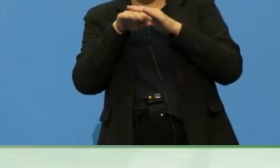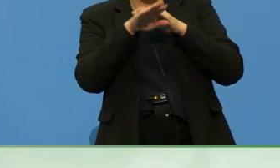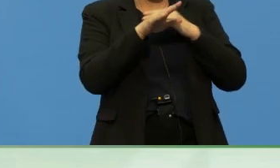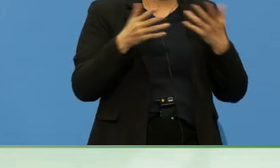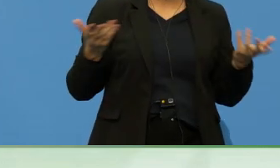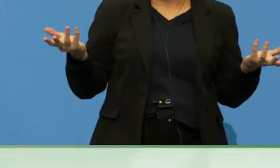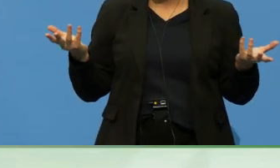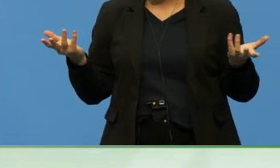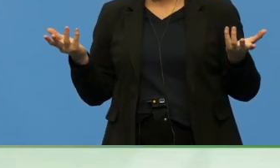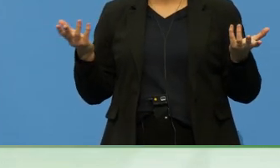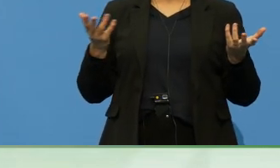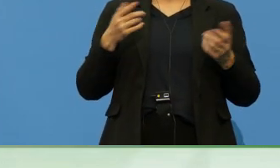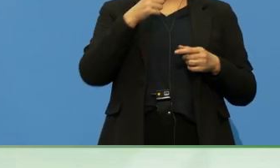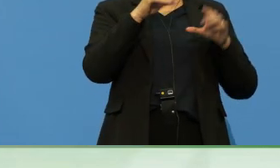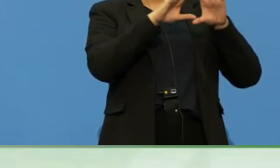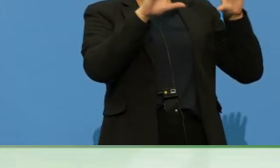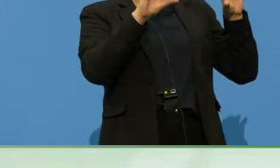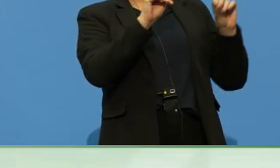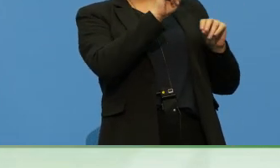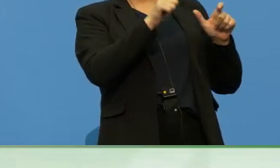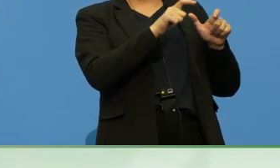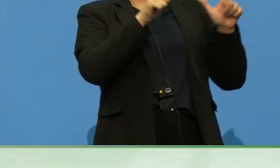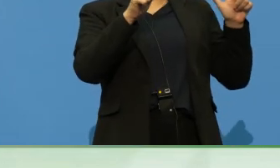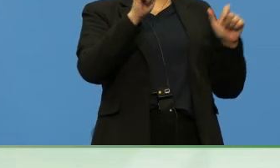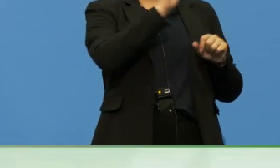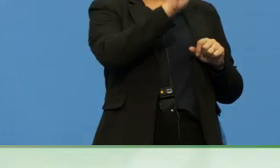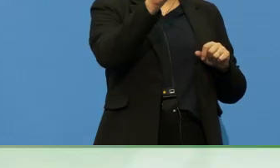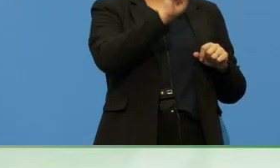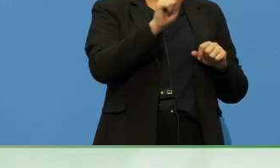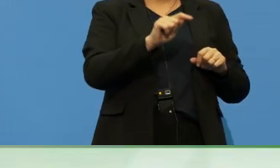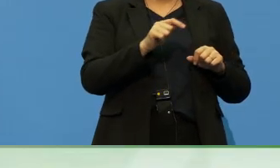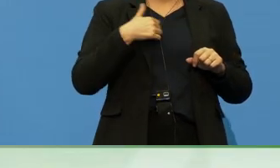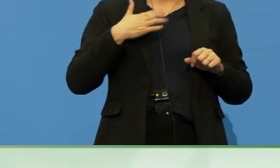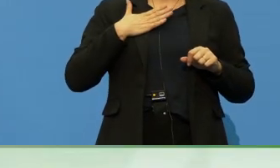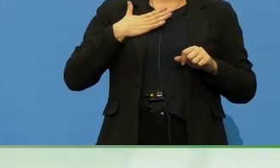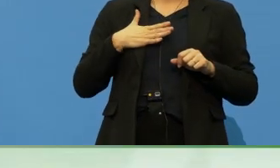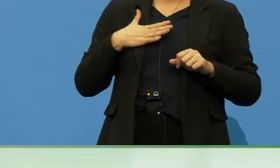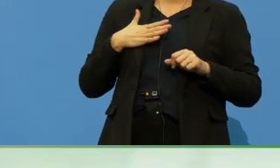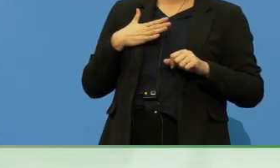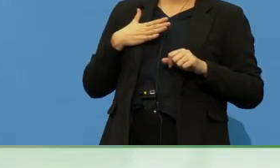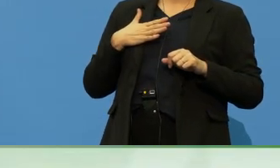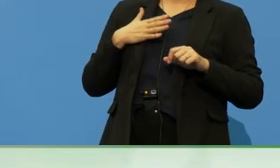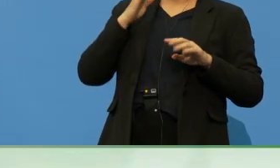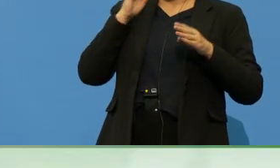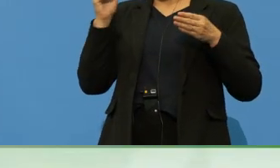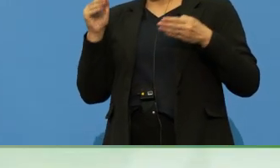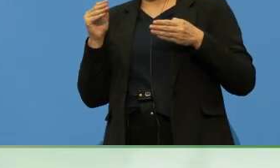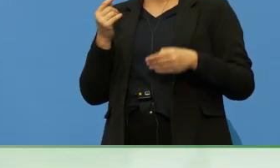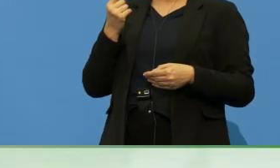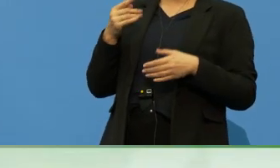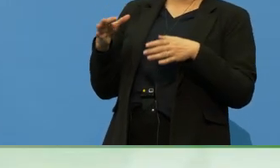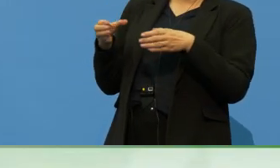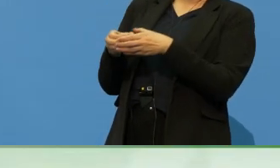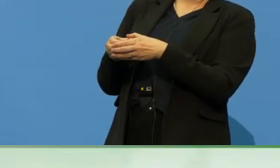want to make things only for people with disabilities, because their